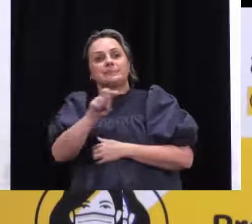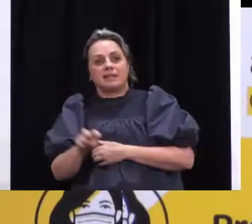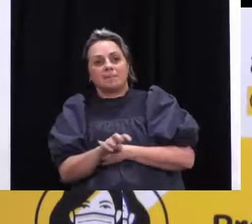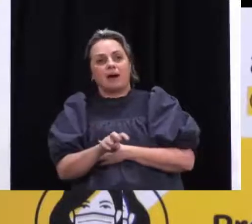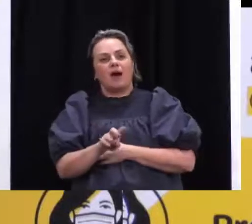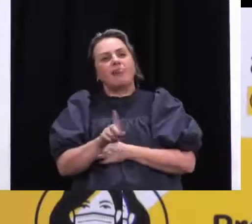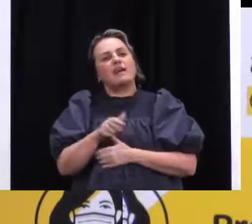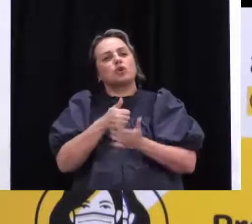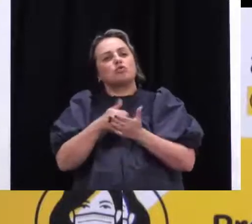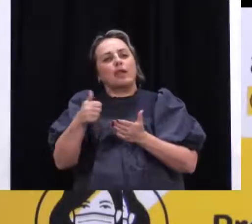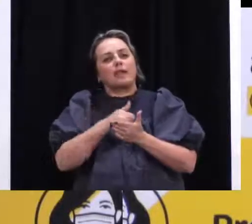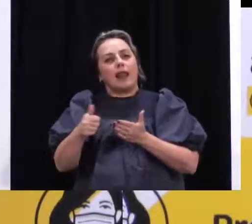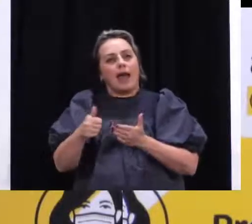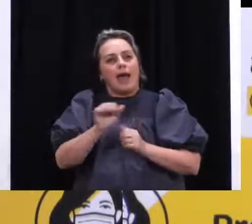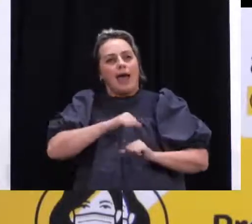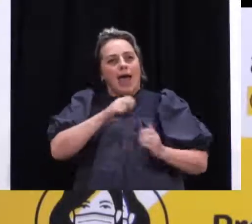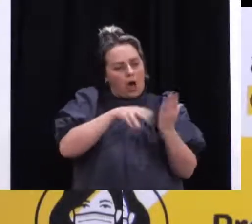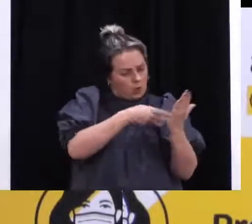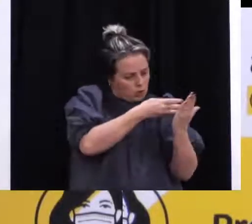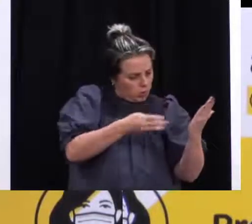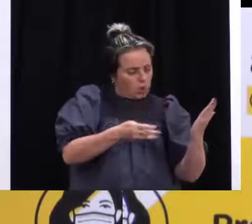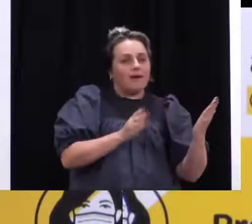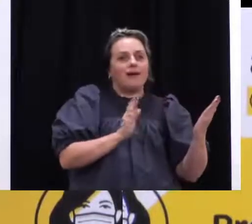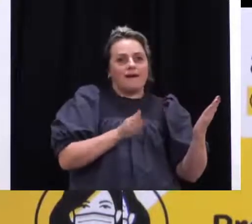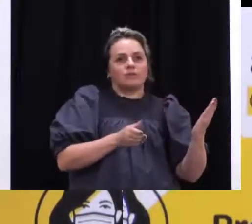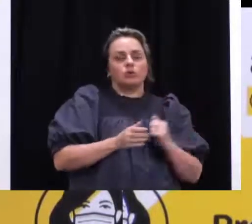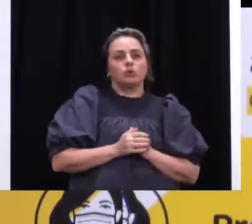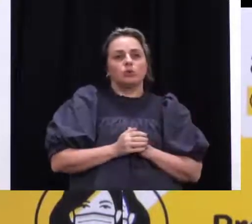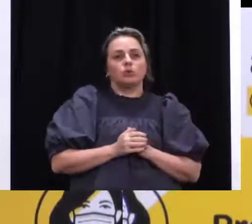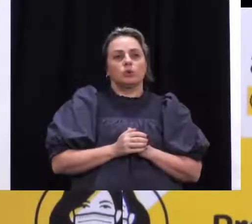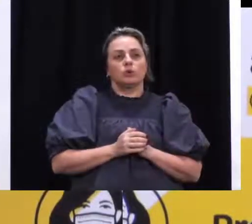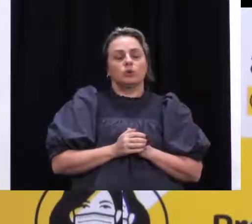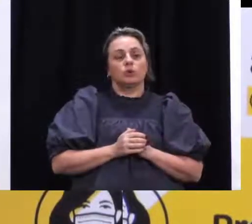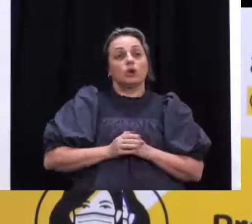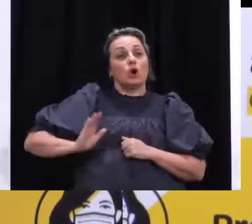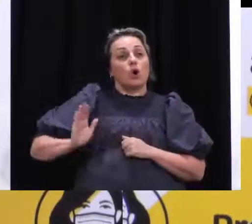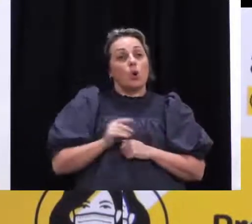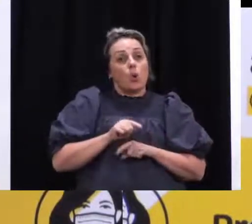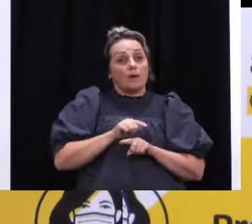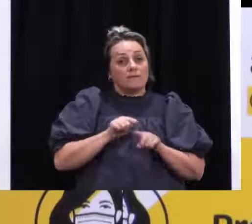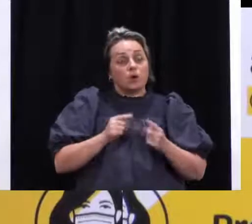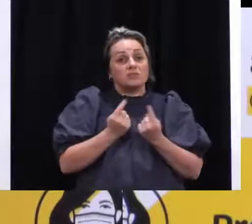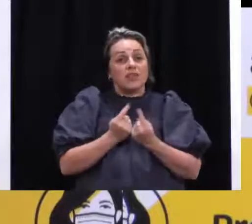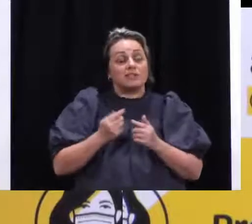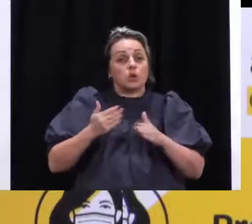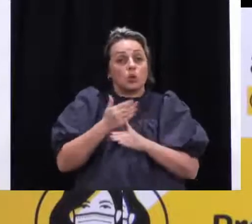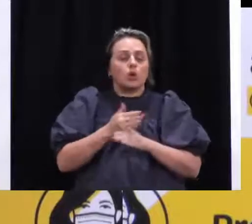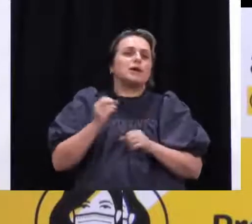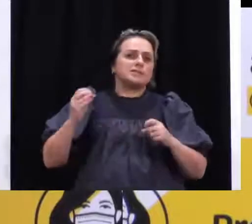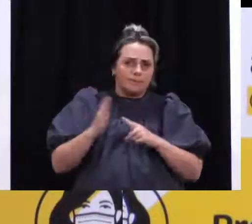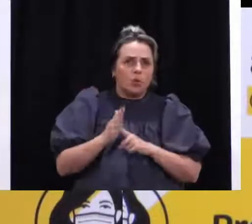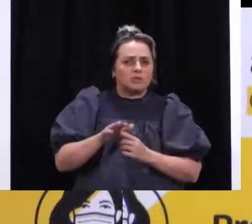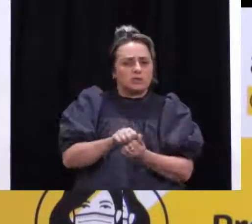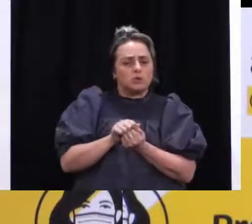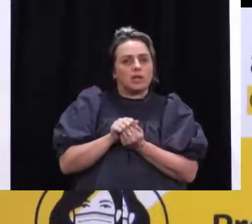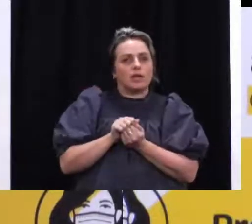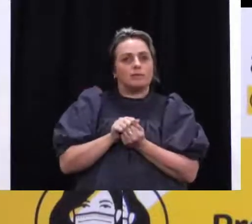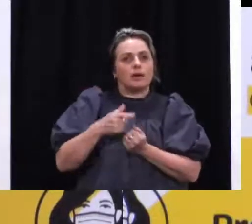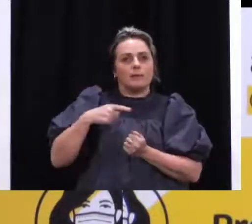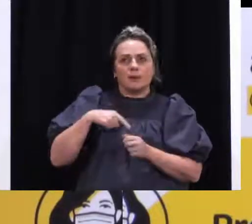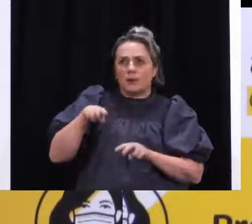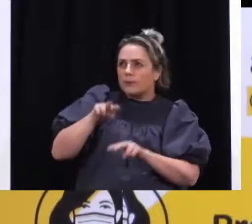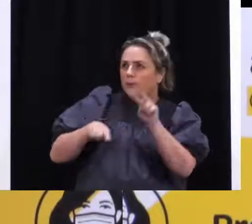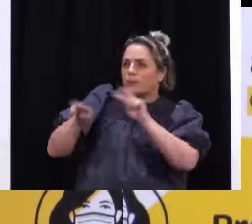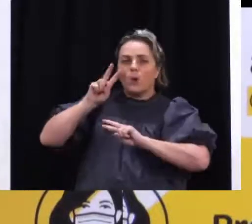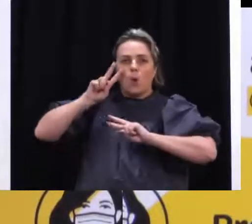regular improvement cycle that we have. So all of that work, of course, is very important to us. We learn more all